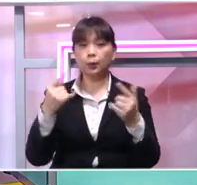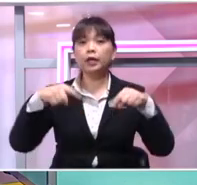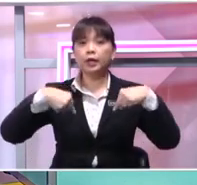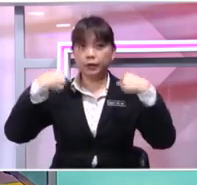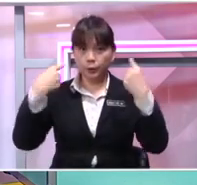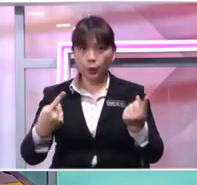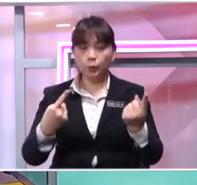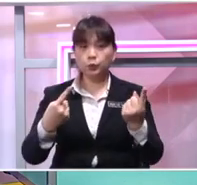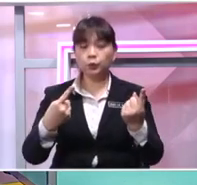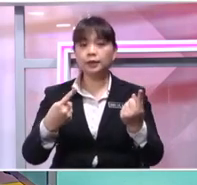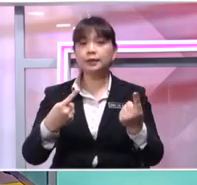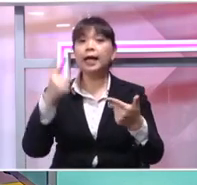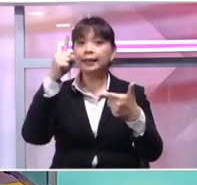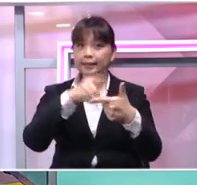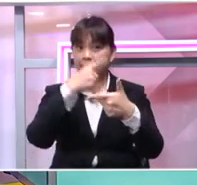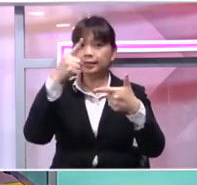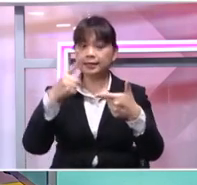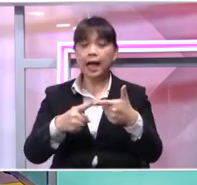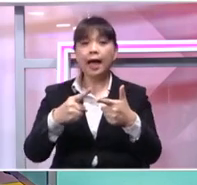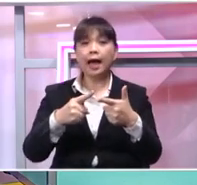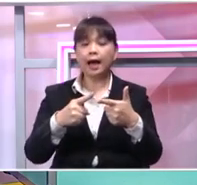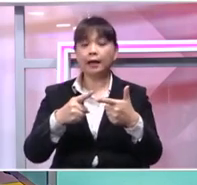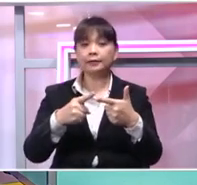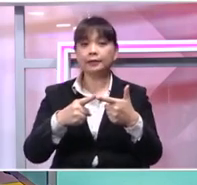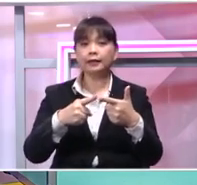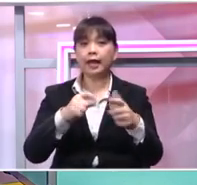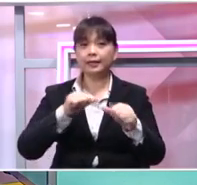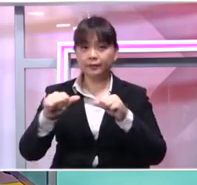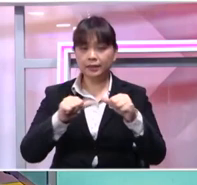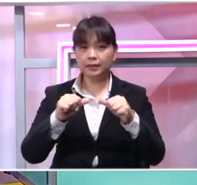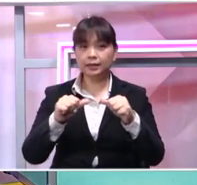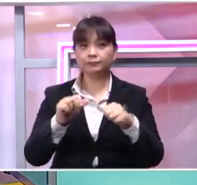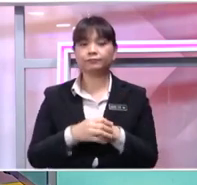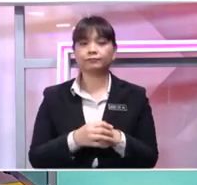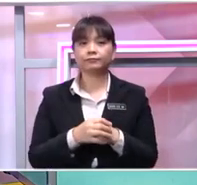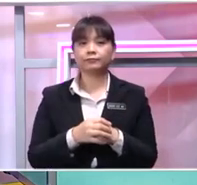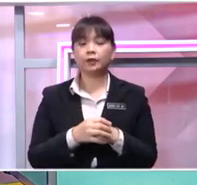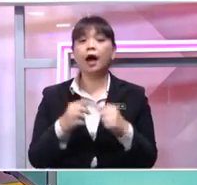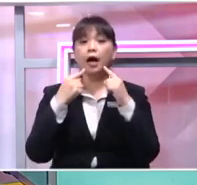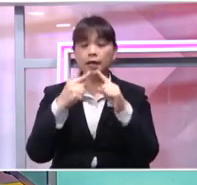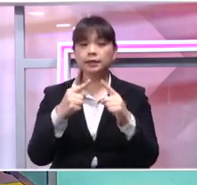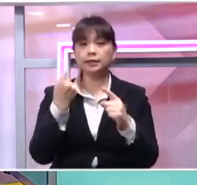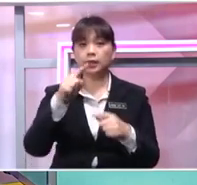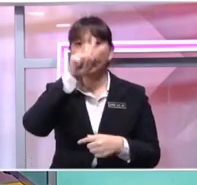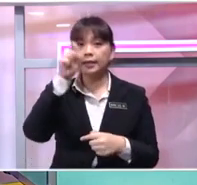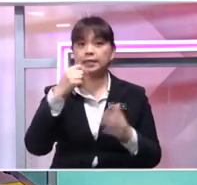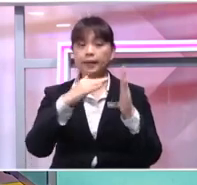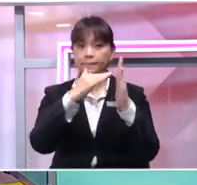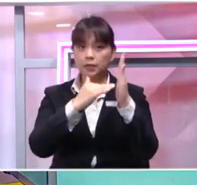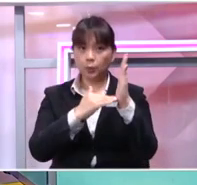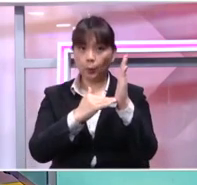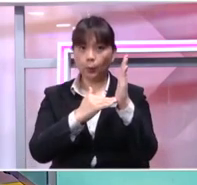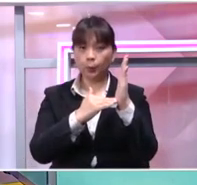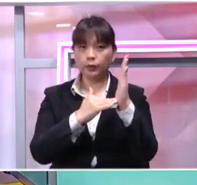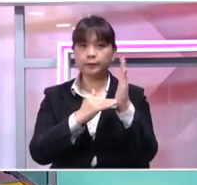next activity. Read the text A to D again and answer the question below. Write A,